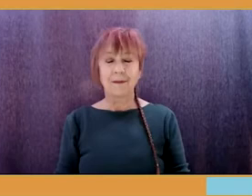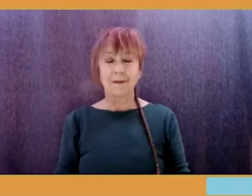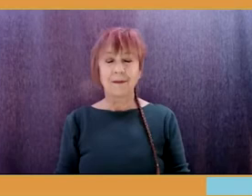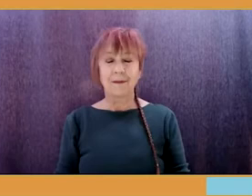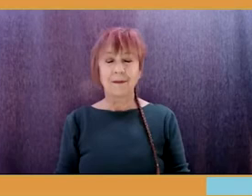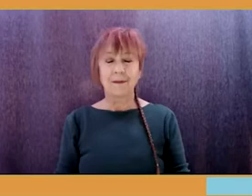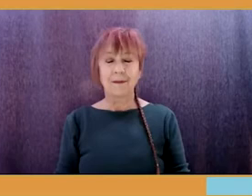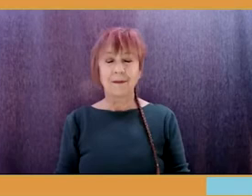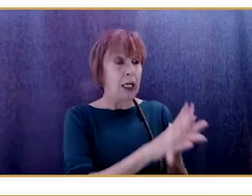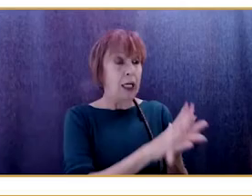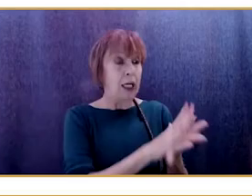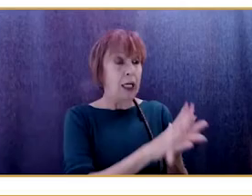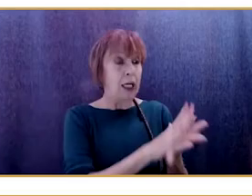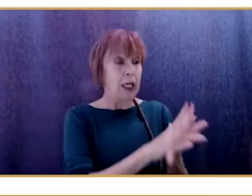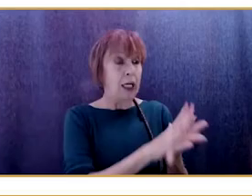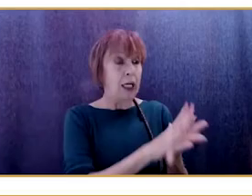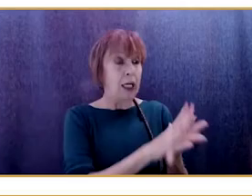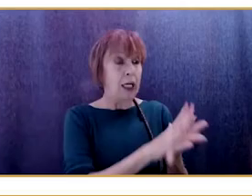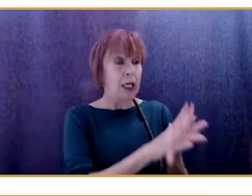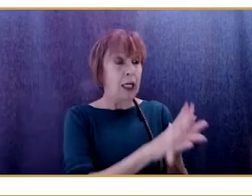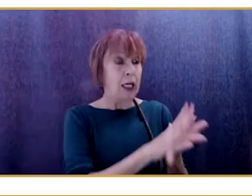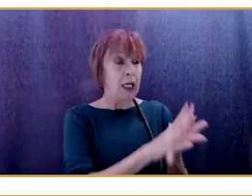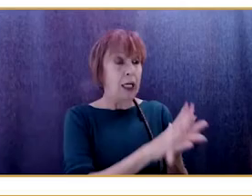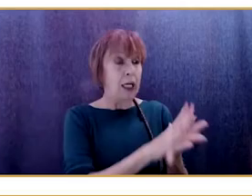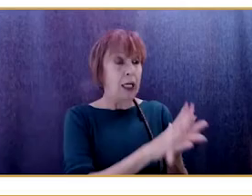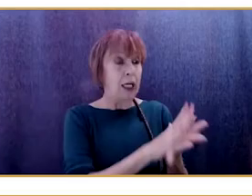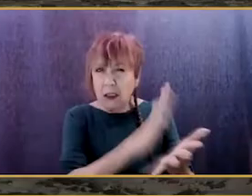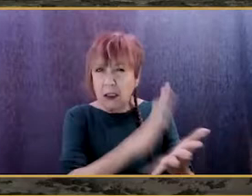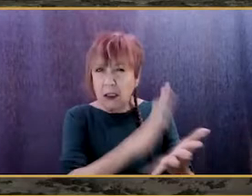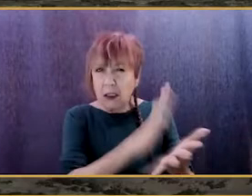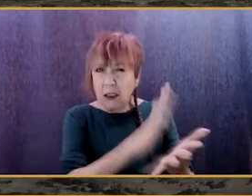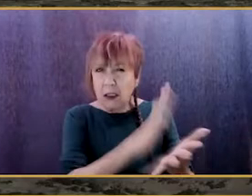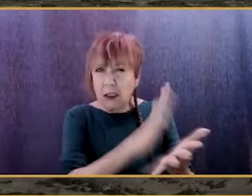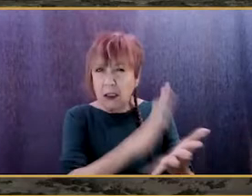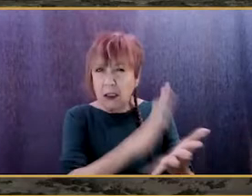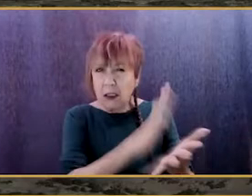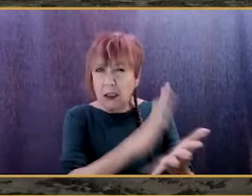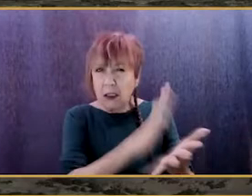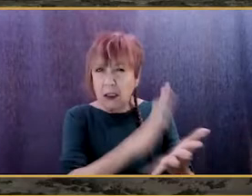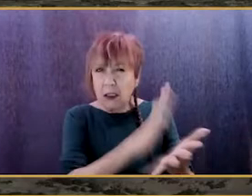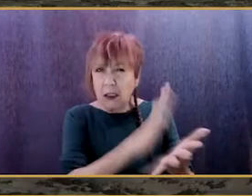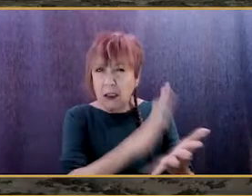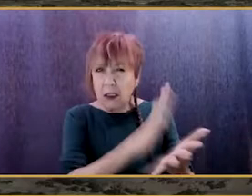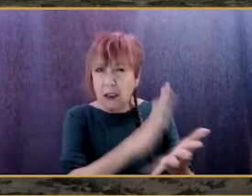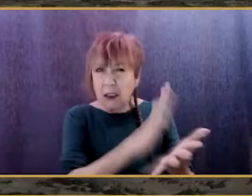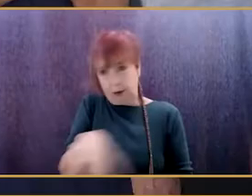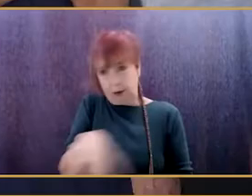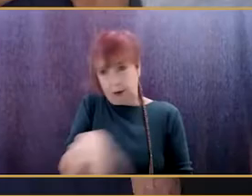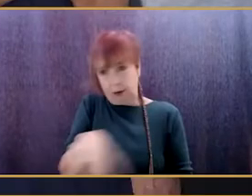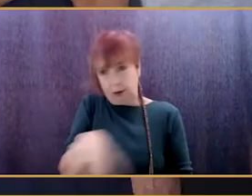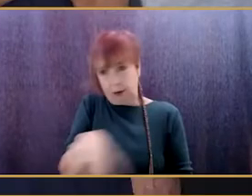featuring visuals that include quotes and graphics from Briante's book, views of the desert landscape at the U.S.-Mexico border,